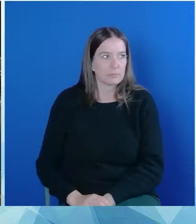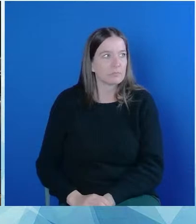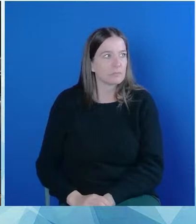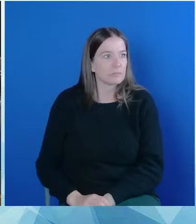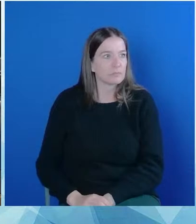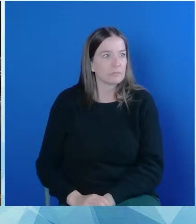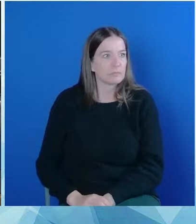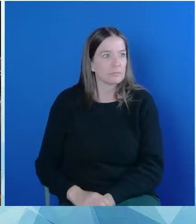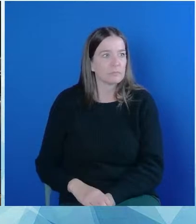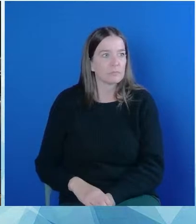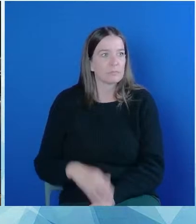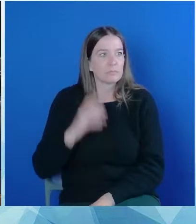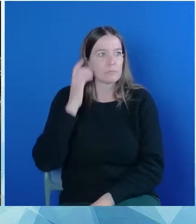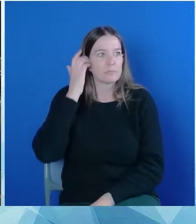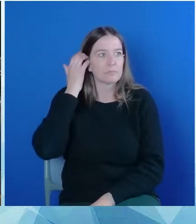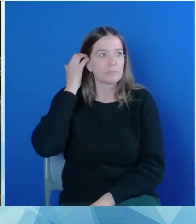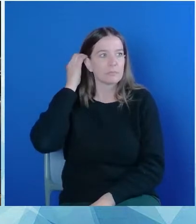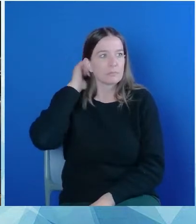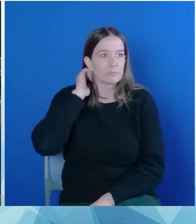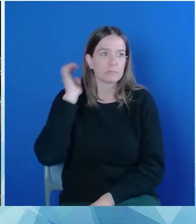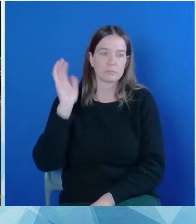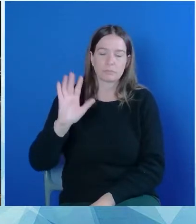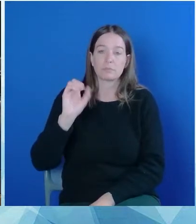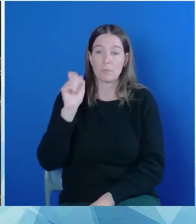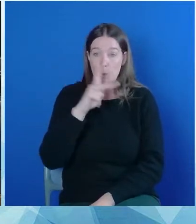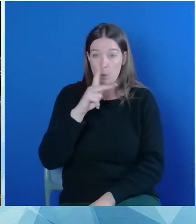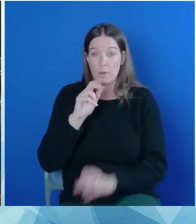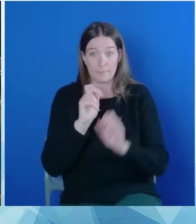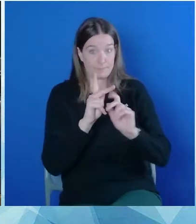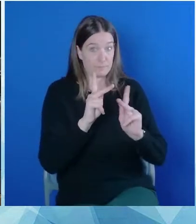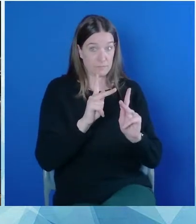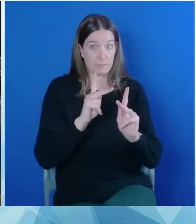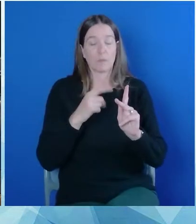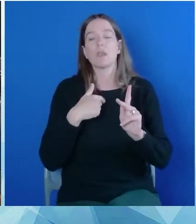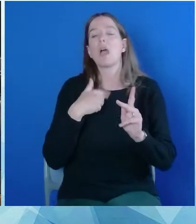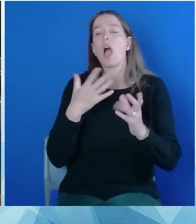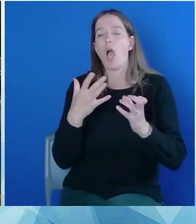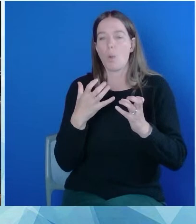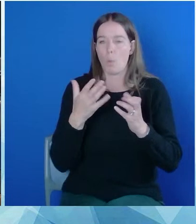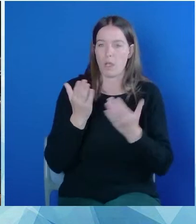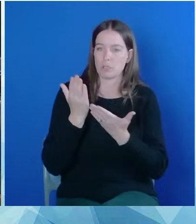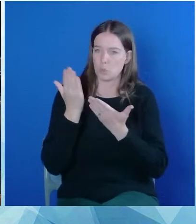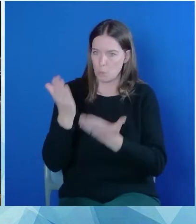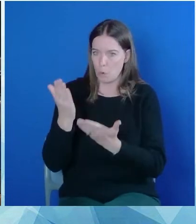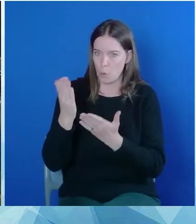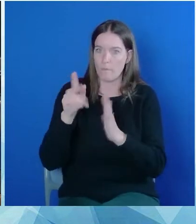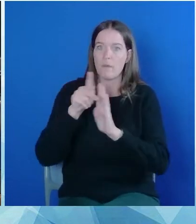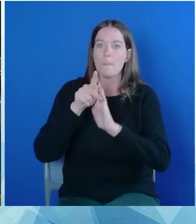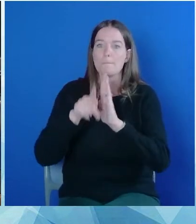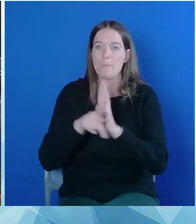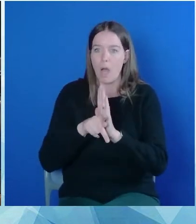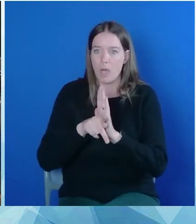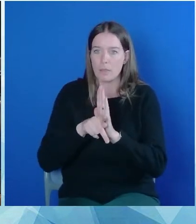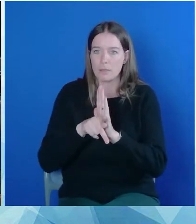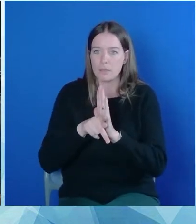all right, so I'm going to do it this way. I'd like to move that policy BCB be